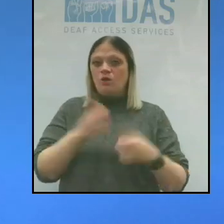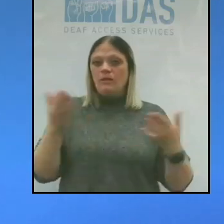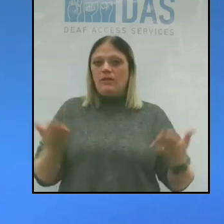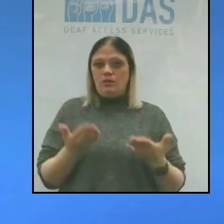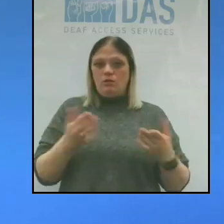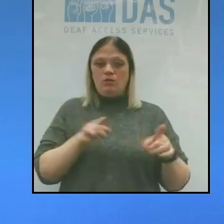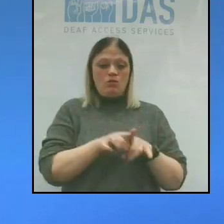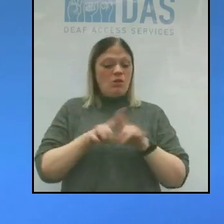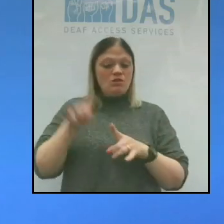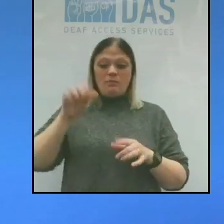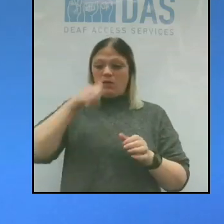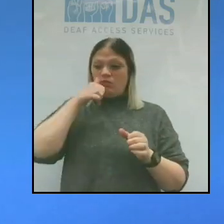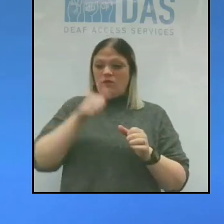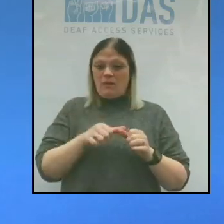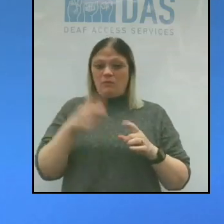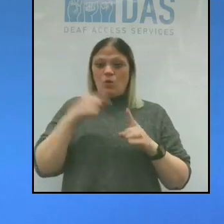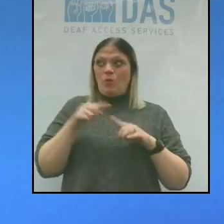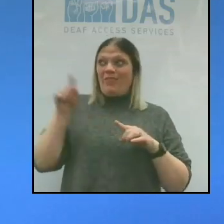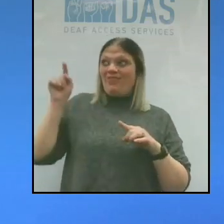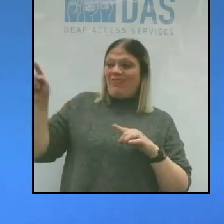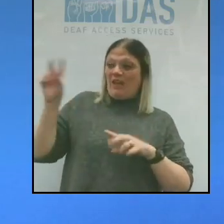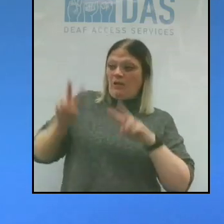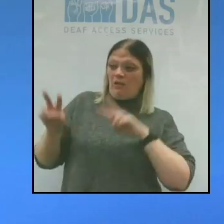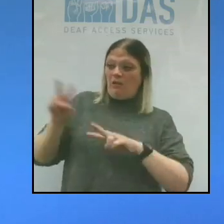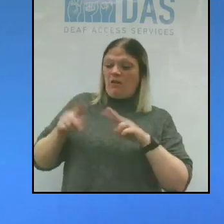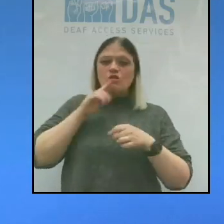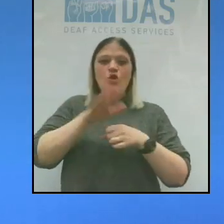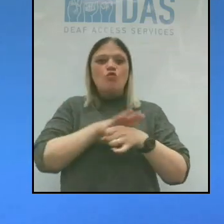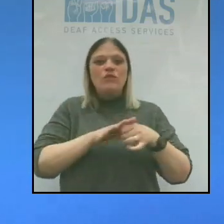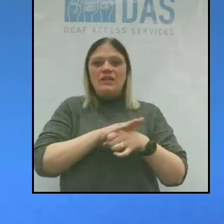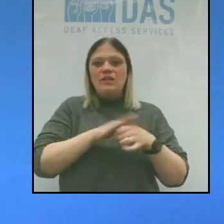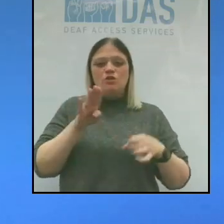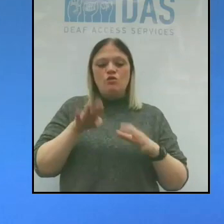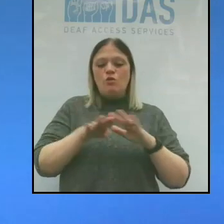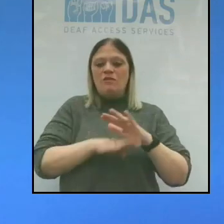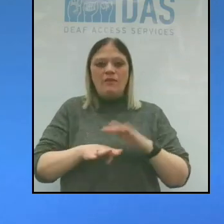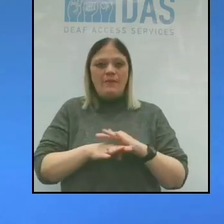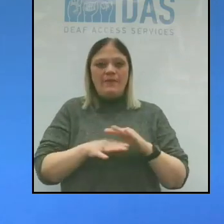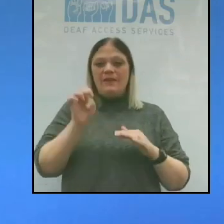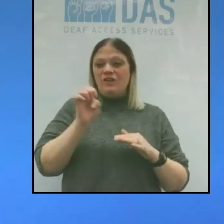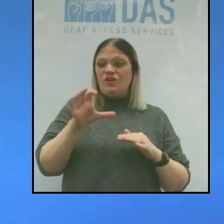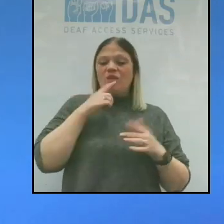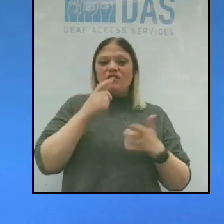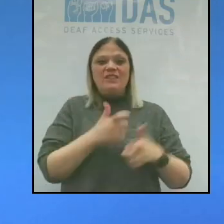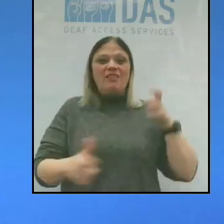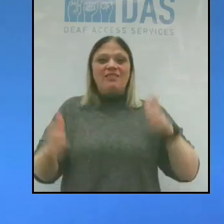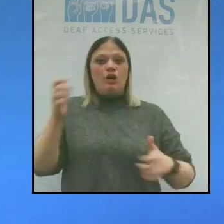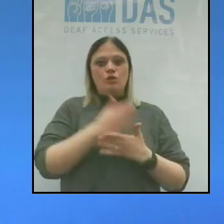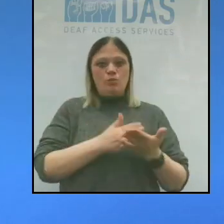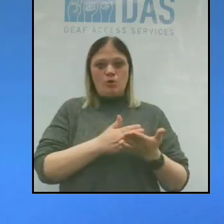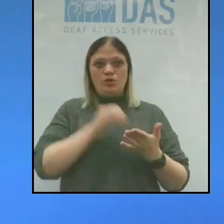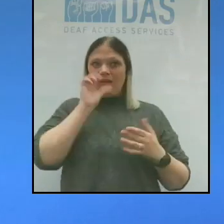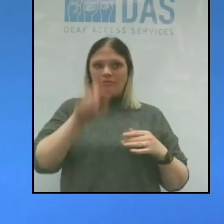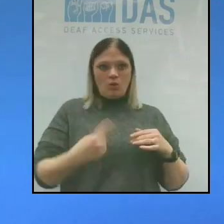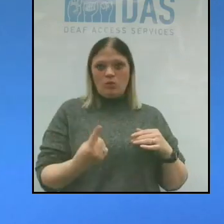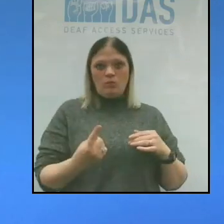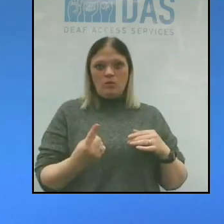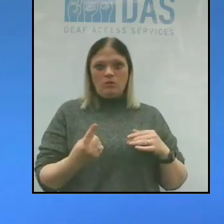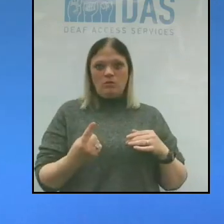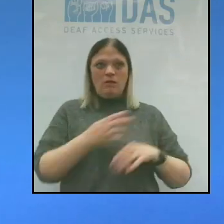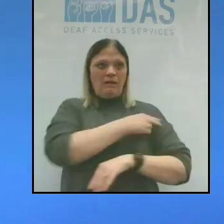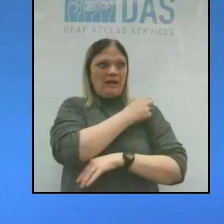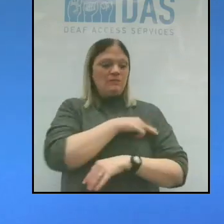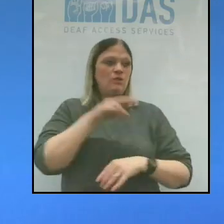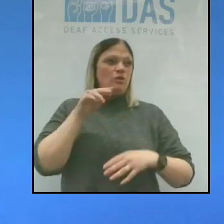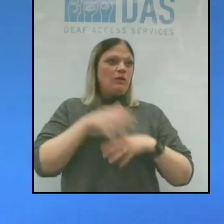you also have to remember, when they're looking at it from a regional basis. Erie County is the largest portion of it, but we're not the only one. There are hospitals in Niagara